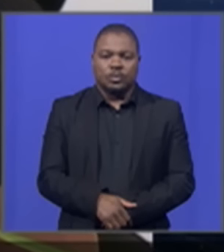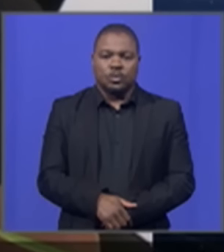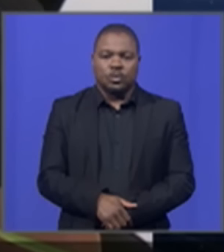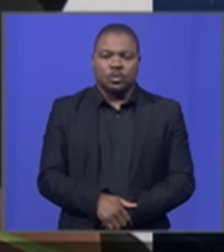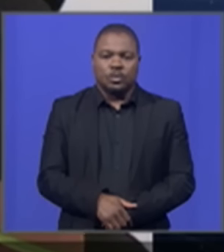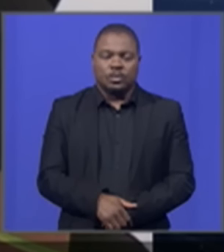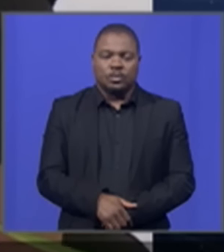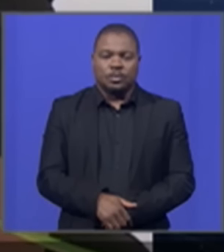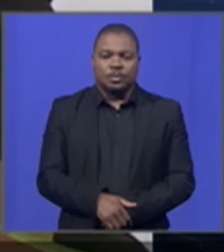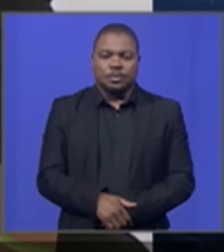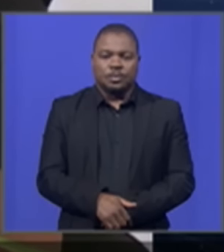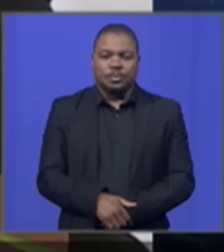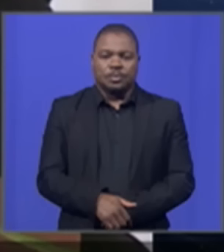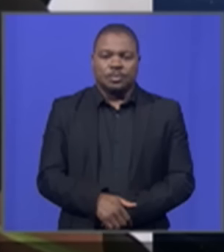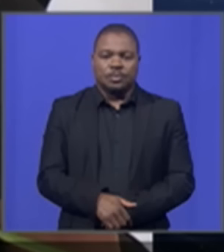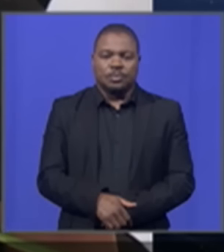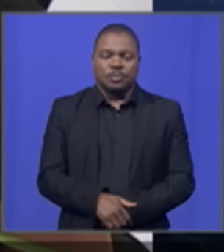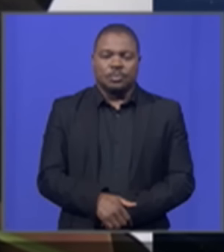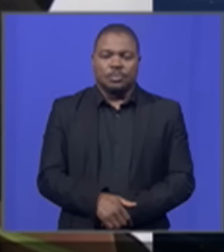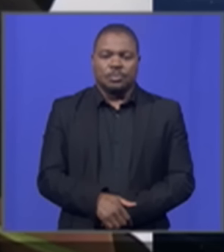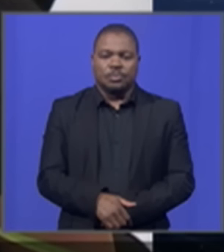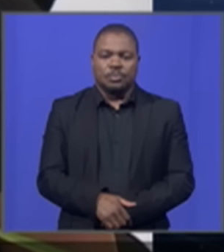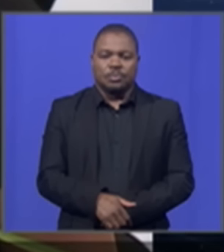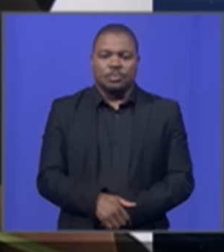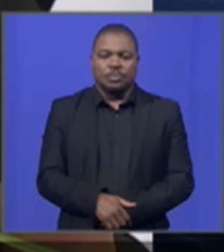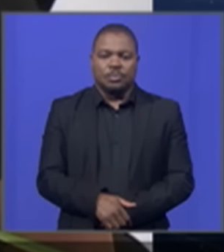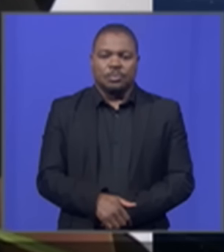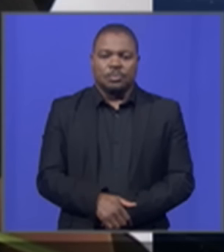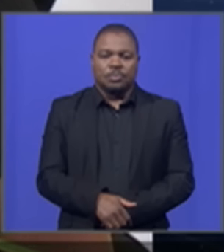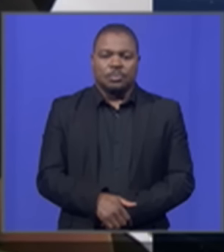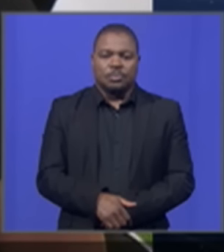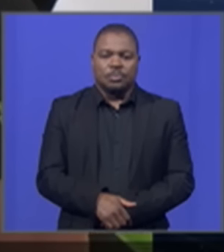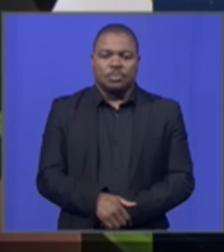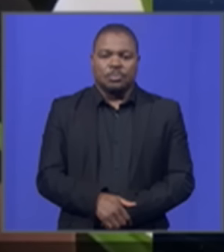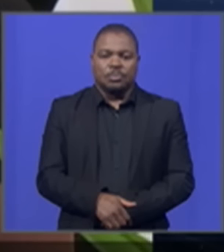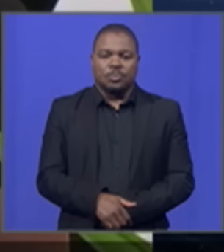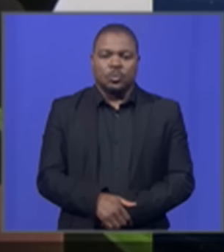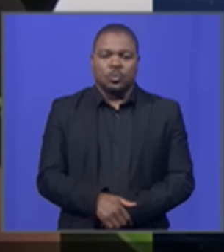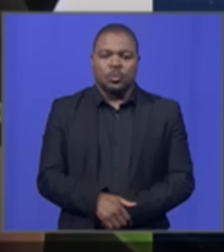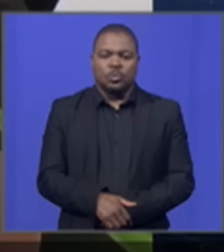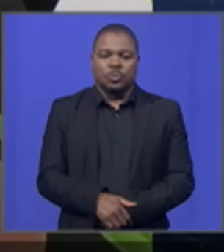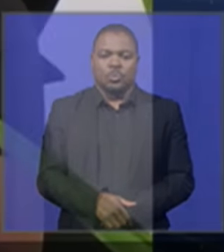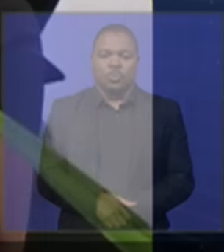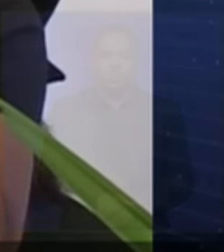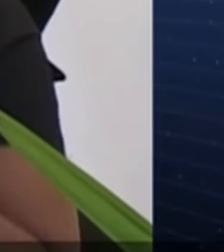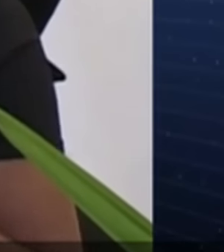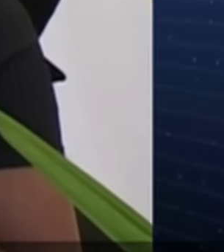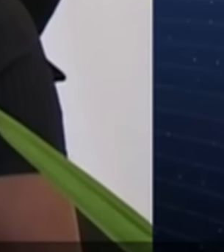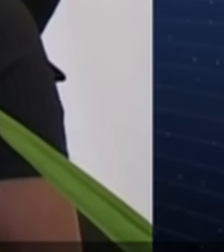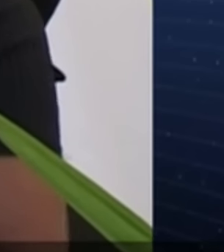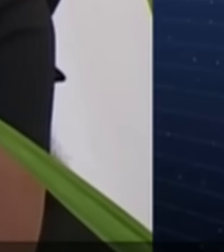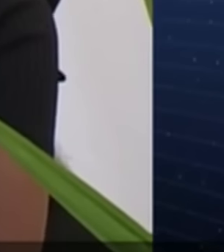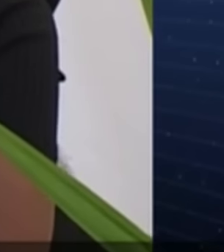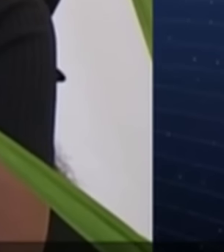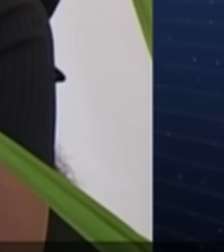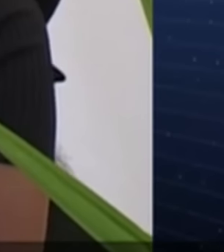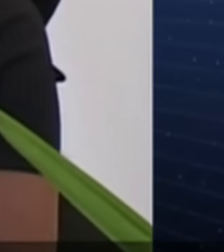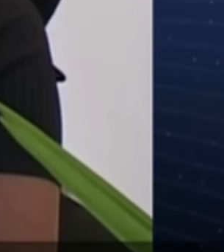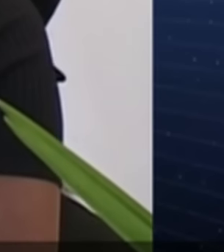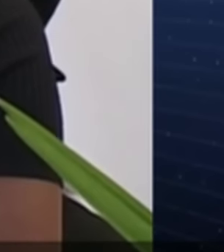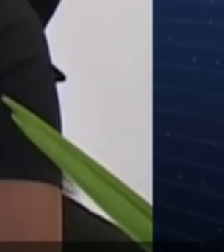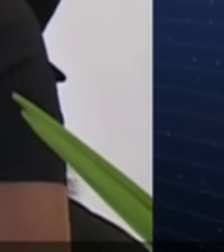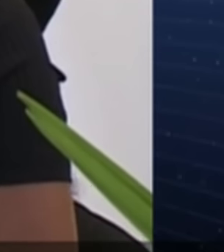Madam Speaker, all indications are that through sheer hard work and determination, we are more than confident that